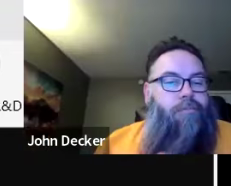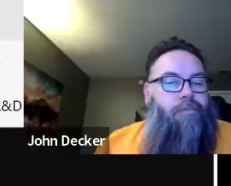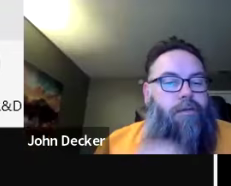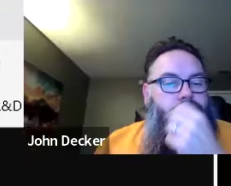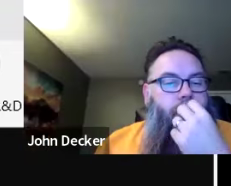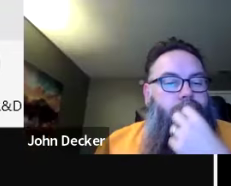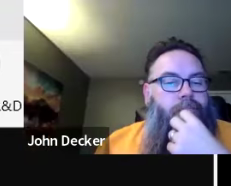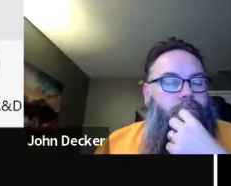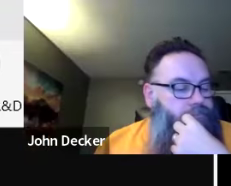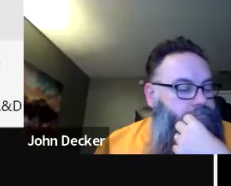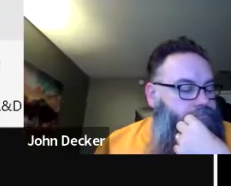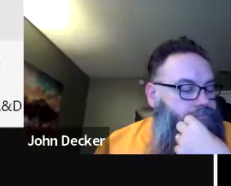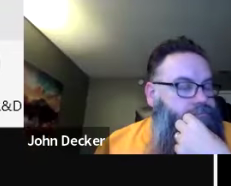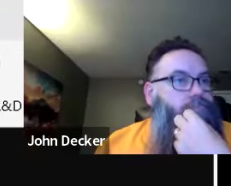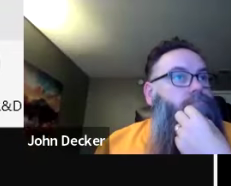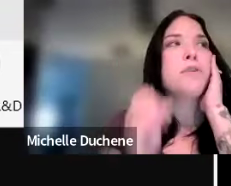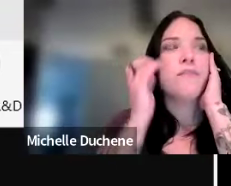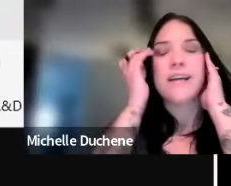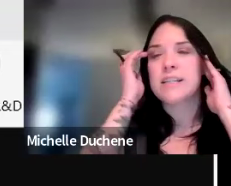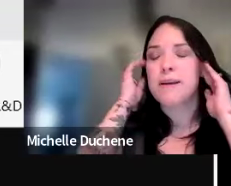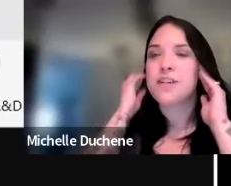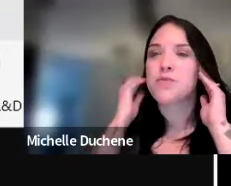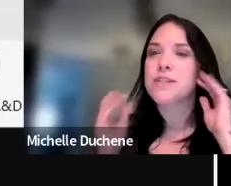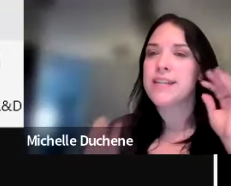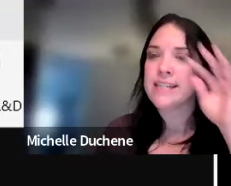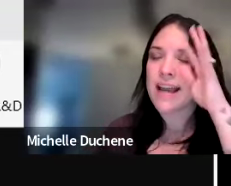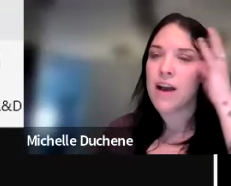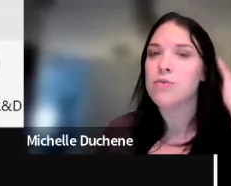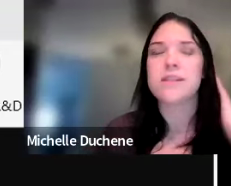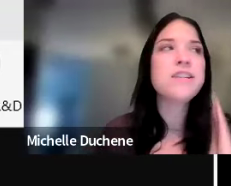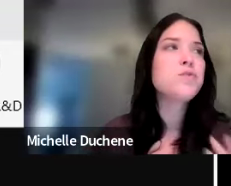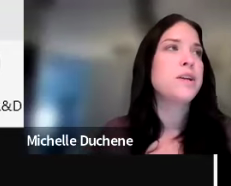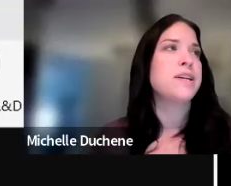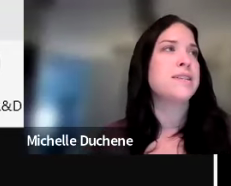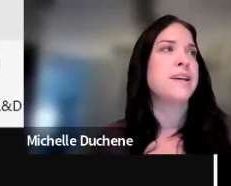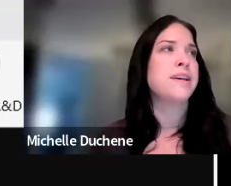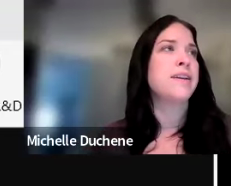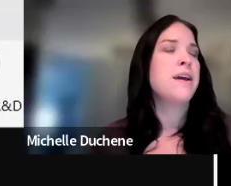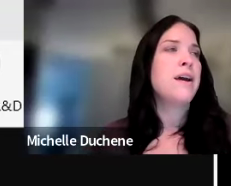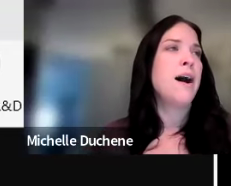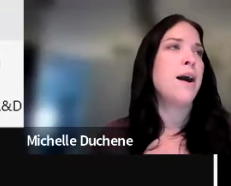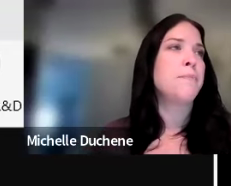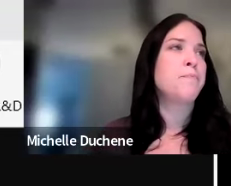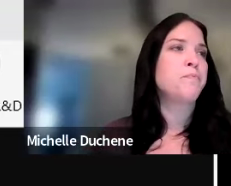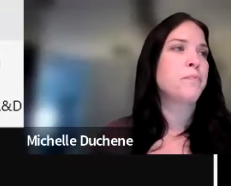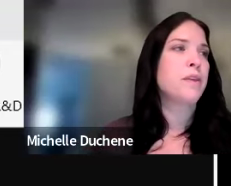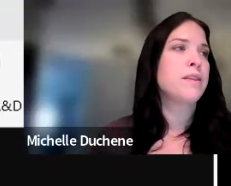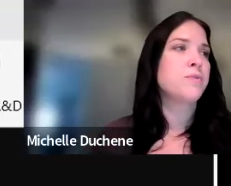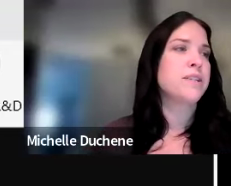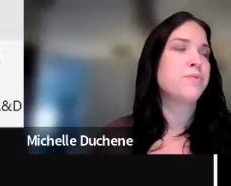Everyone see it? Yep. Okay, so this is an example of a text message we're sending out. This one is in